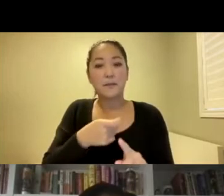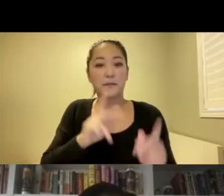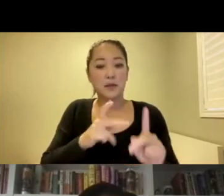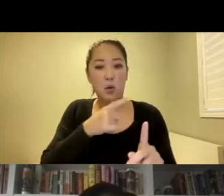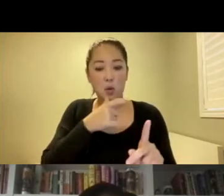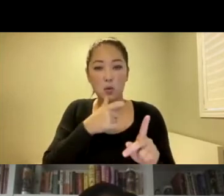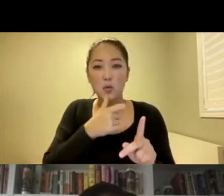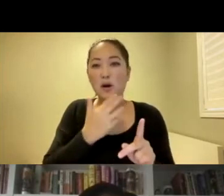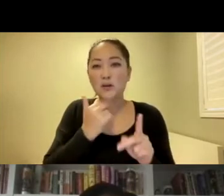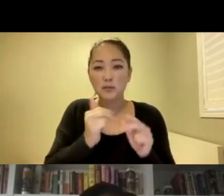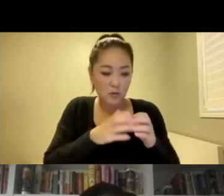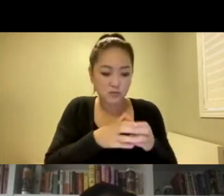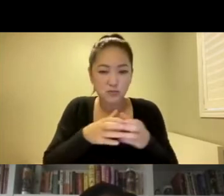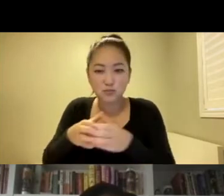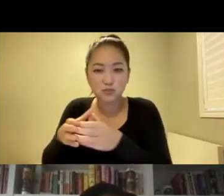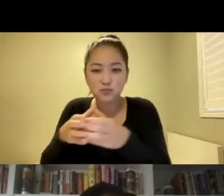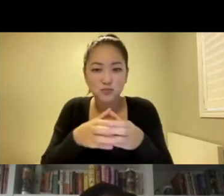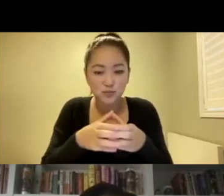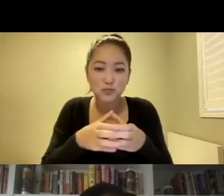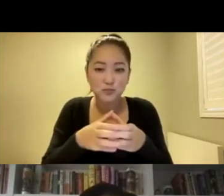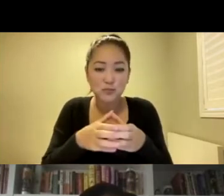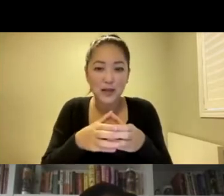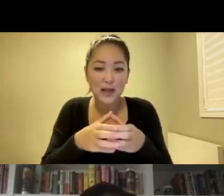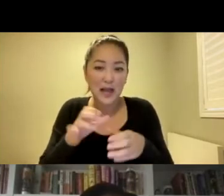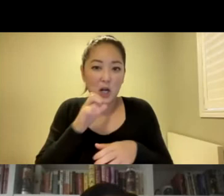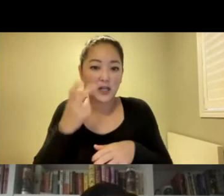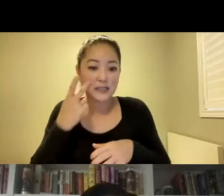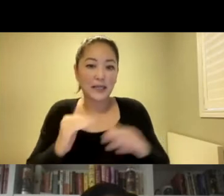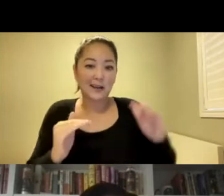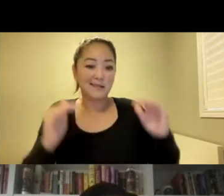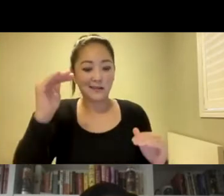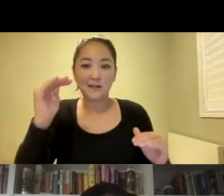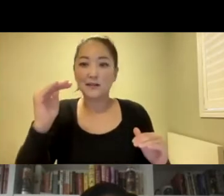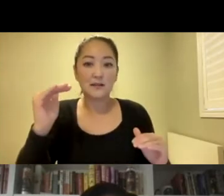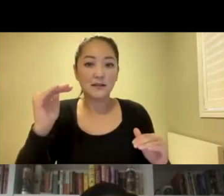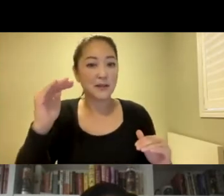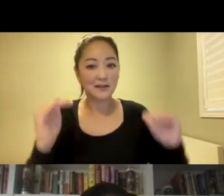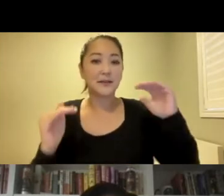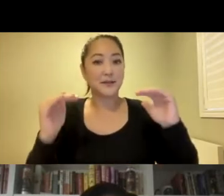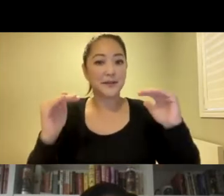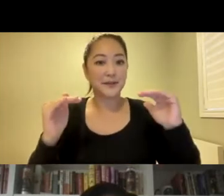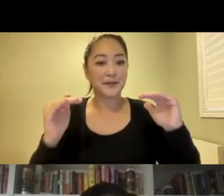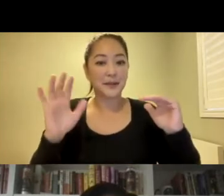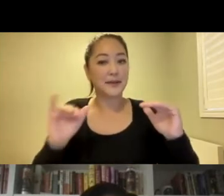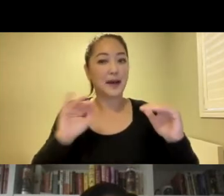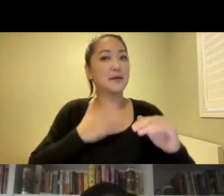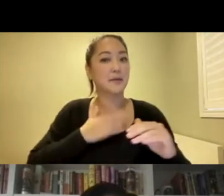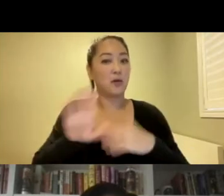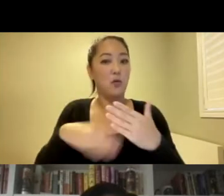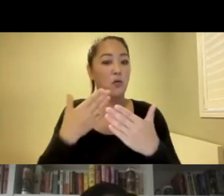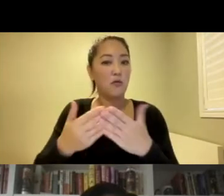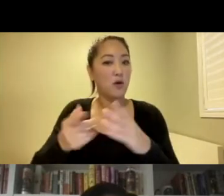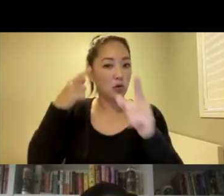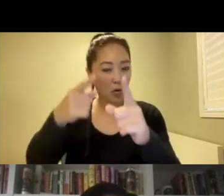be not seen as the other. That's really my goal. And for our company, that has evolved